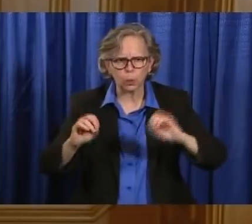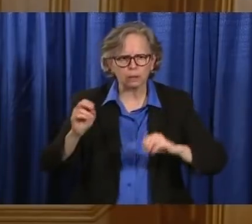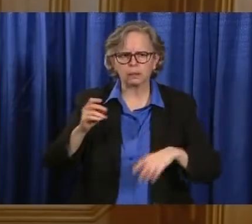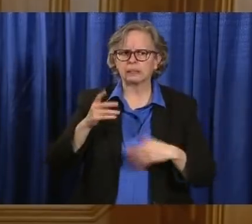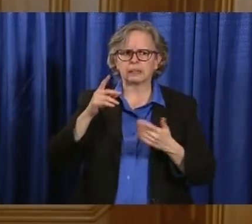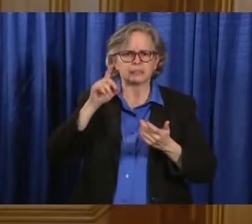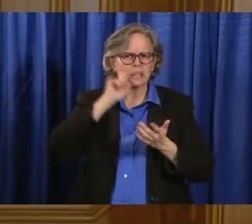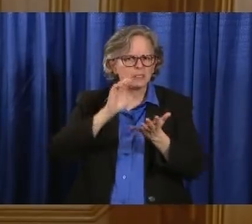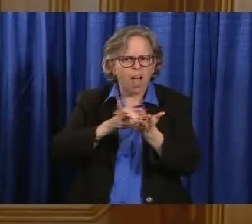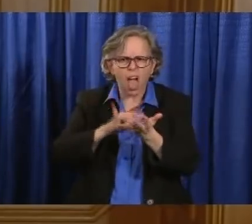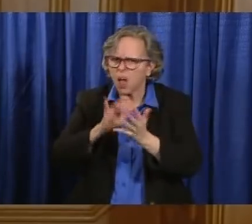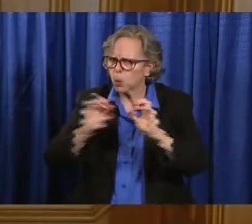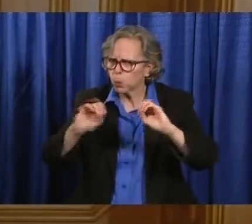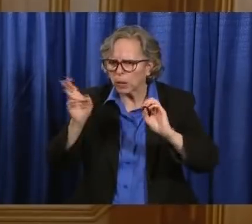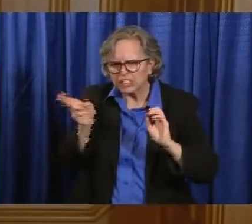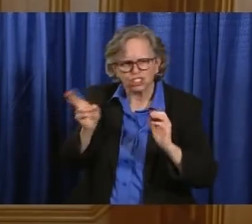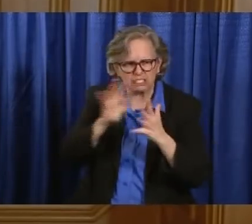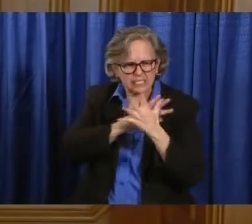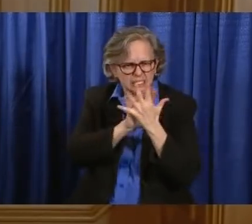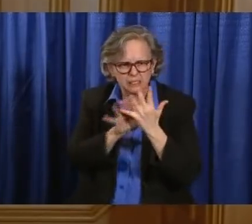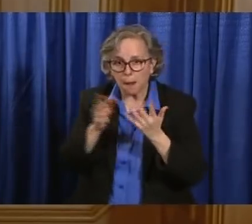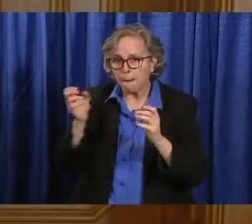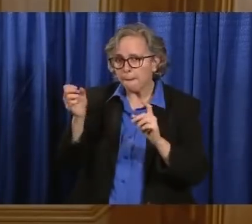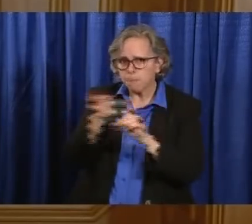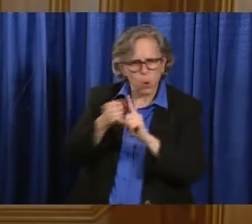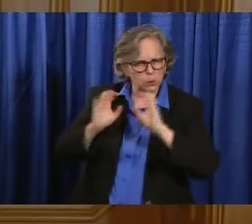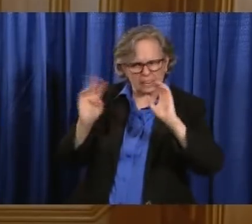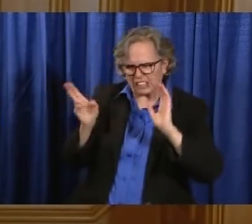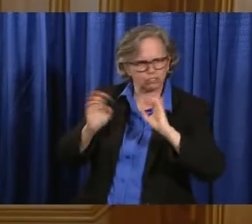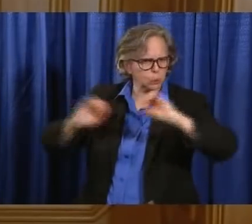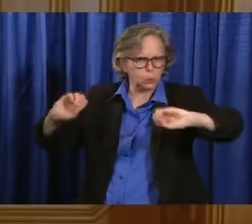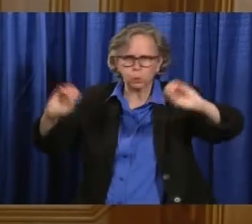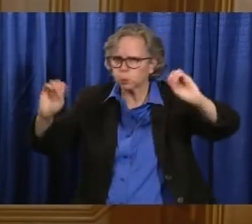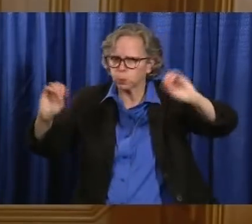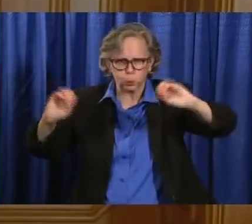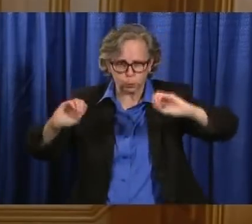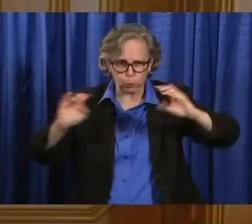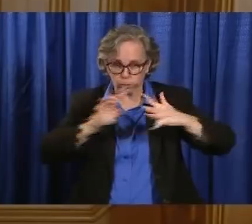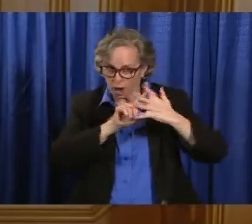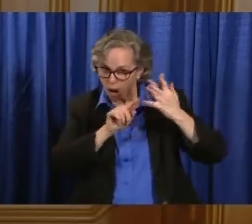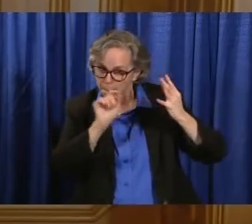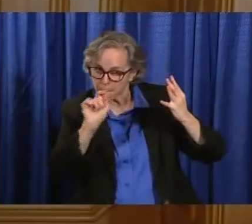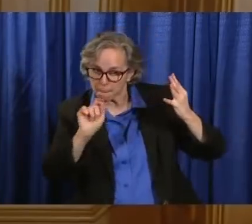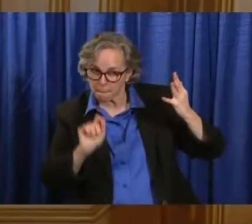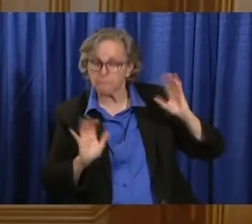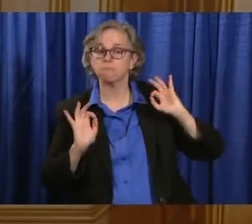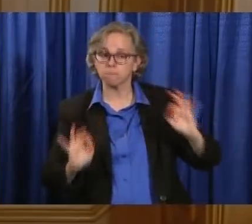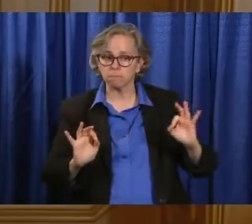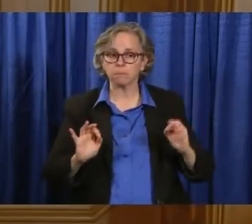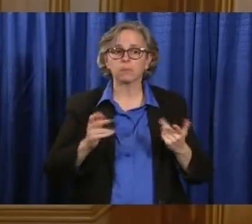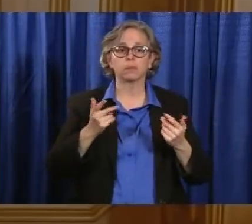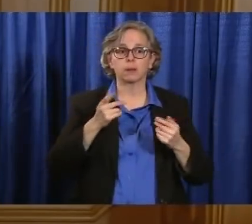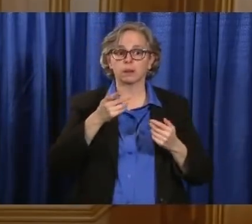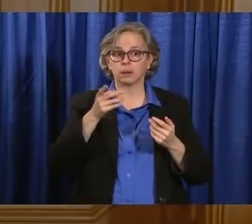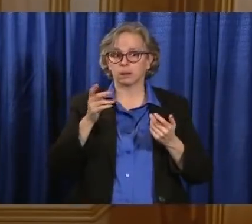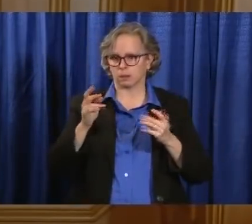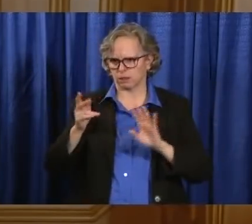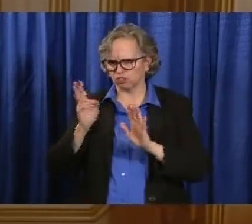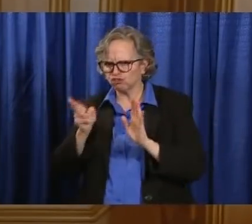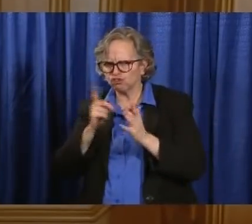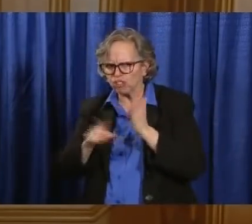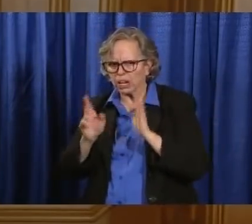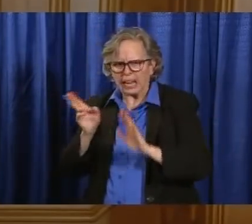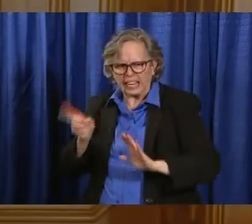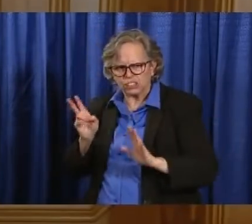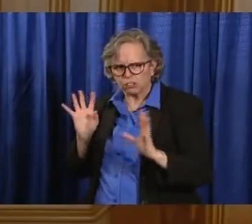abusers. Also, we checked to see that none of them had any major infractions in prison, nor any